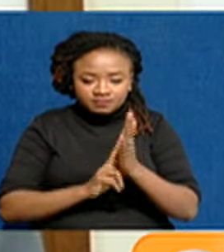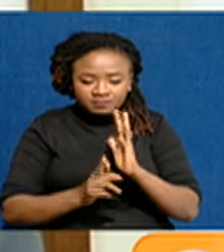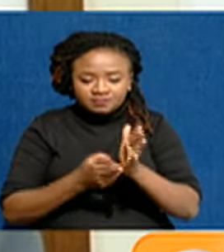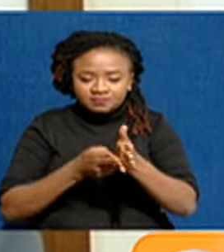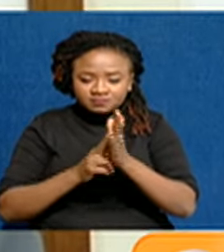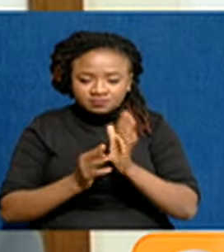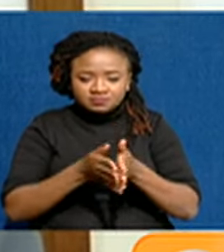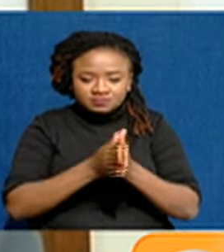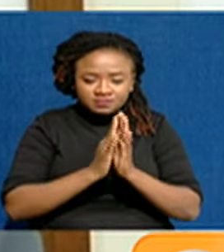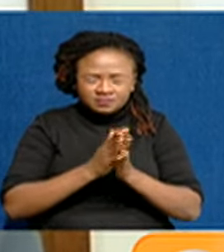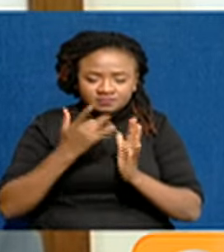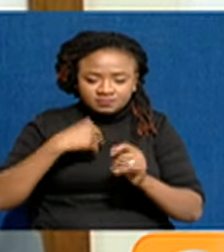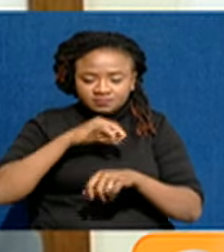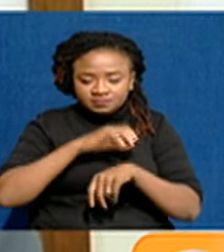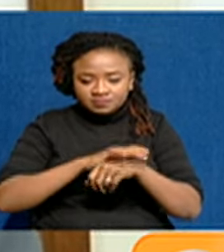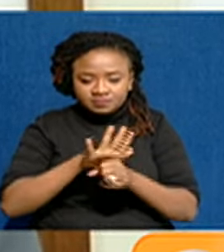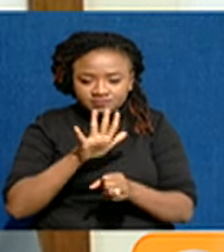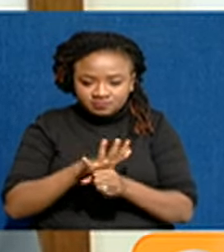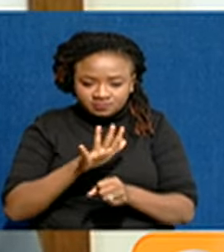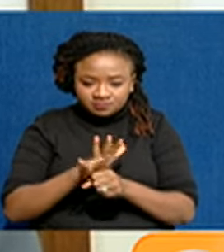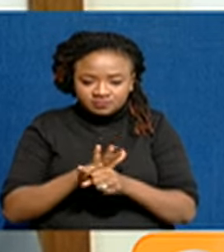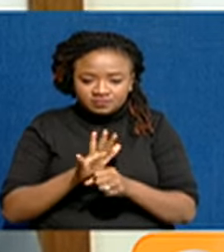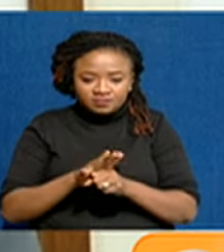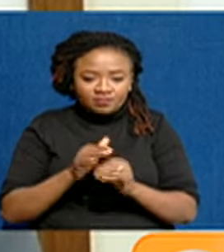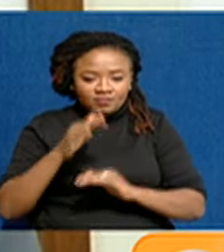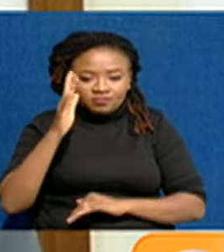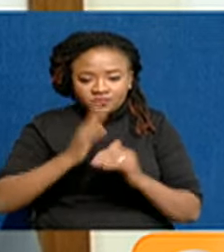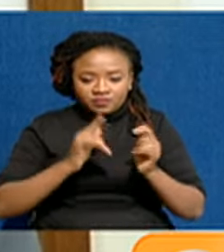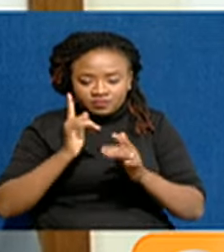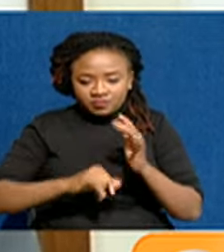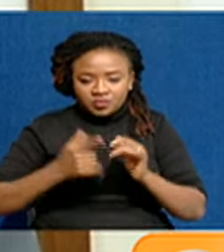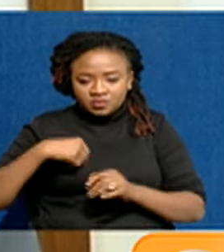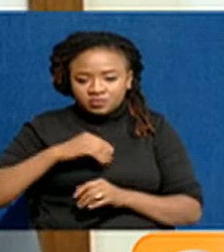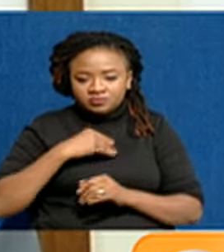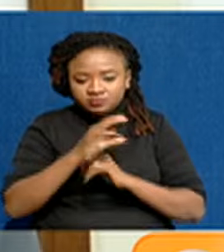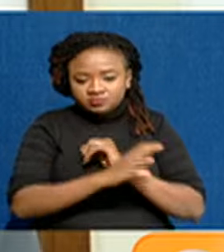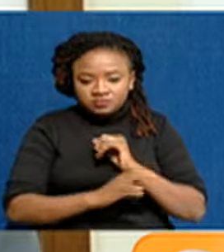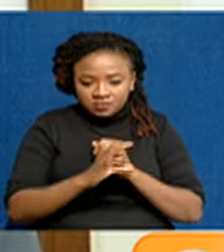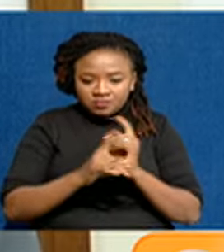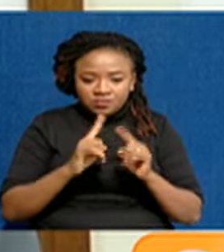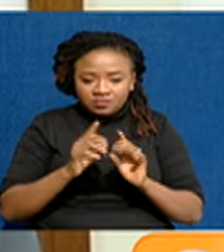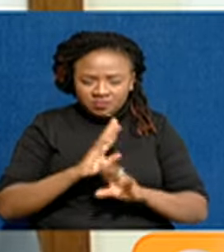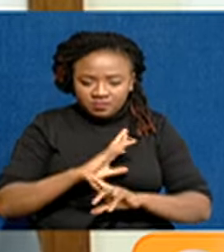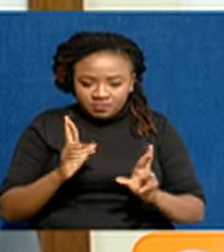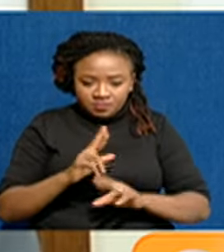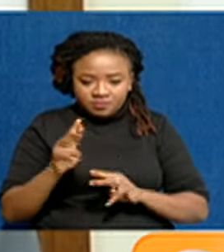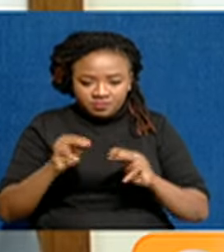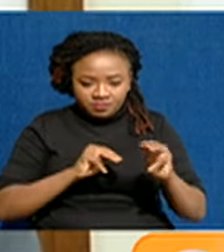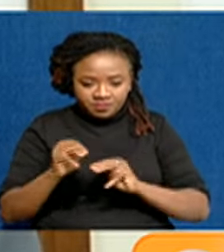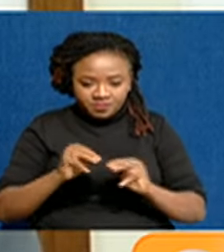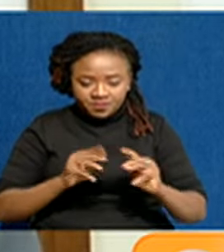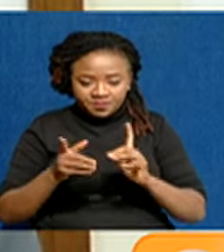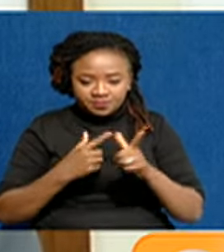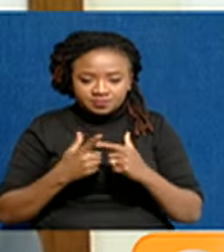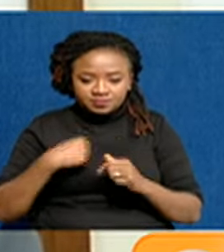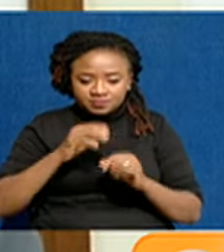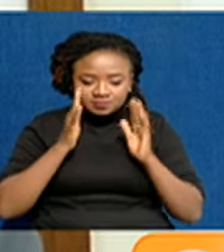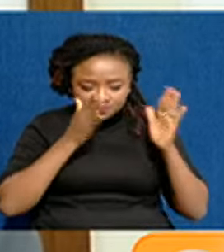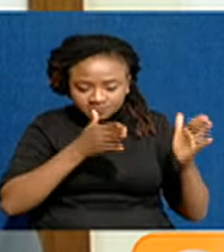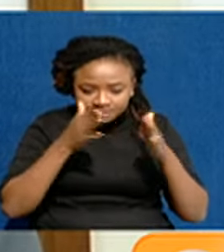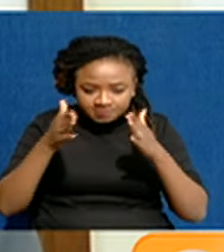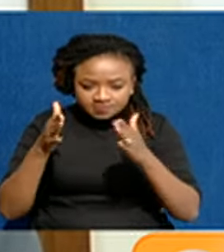what we have as a country, but we will manage, because we have rationalized so that we start with the most needy areas, and